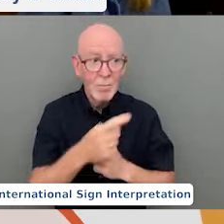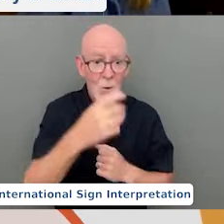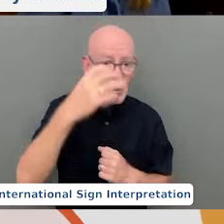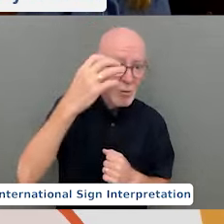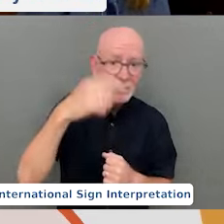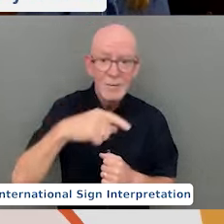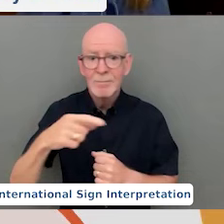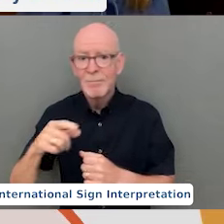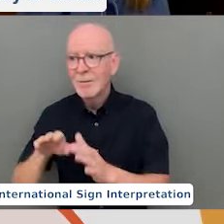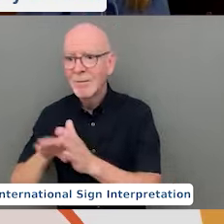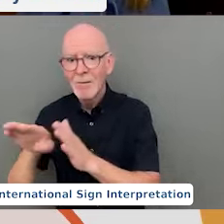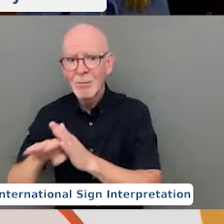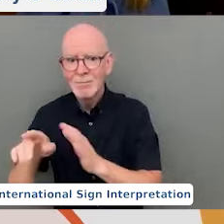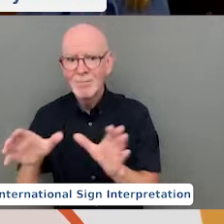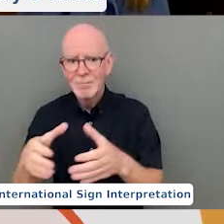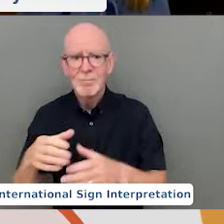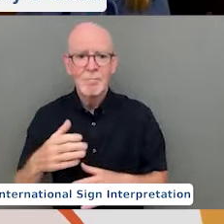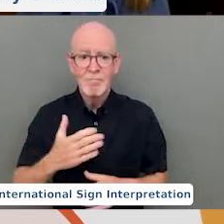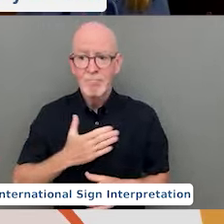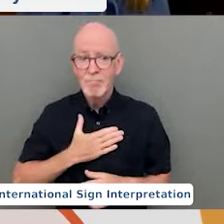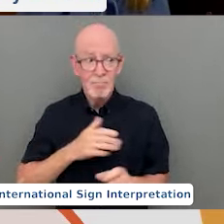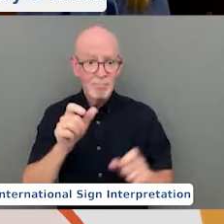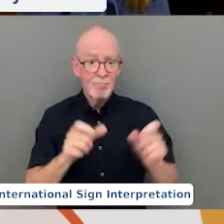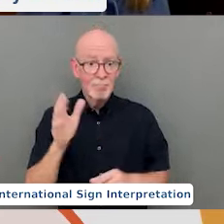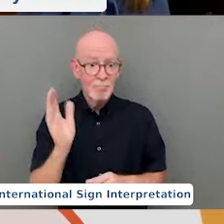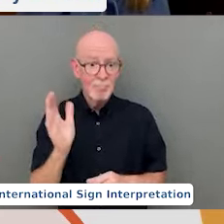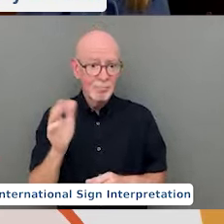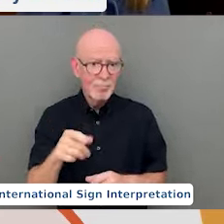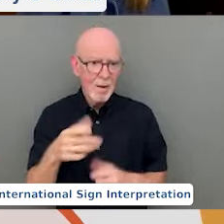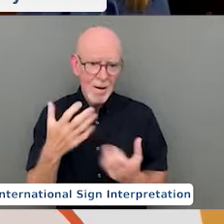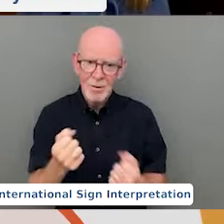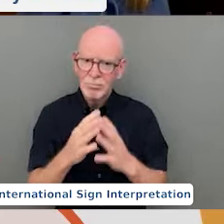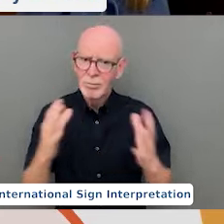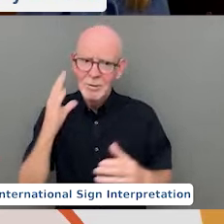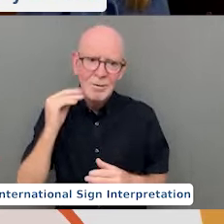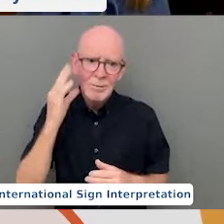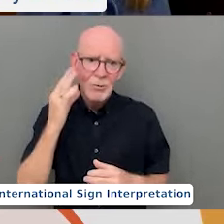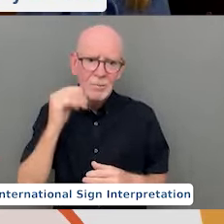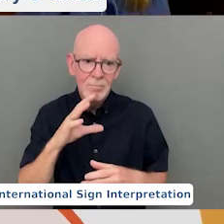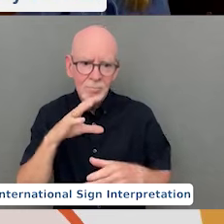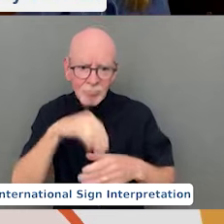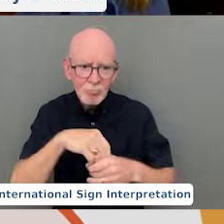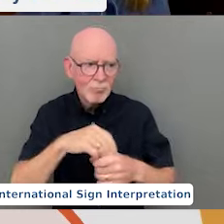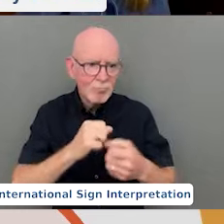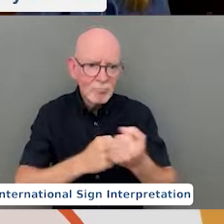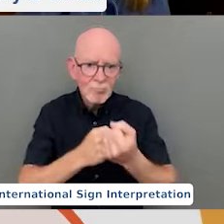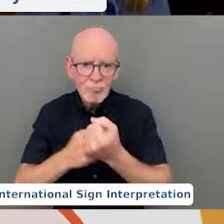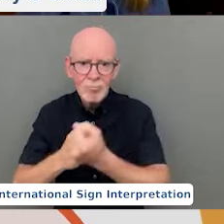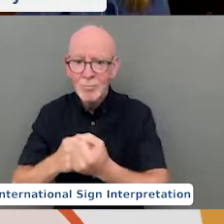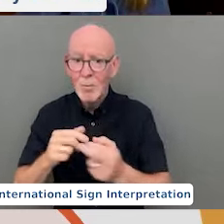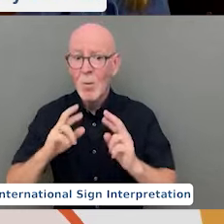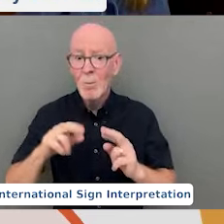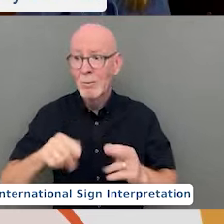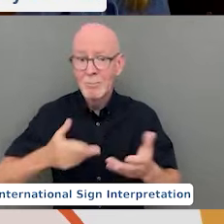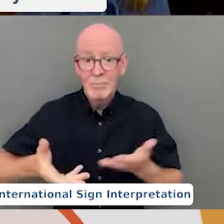in developing integrated support, and we hope the discussion adds a valuable contribution to the growing body of knowledge